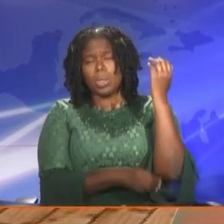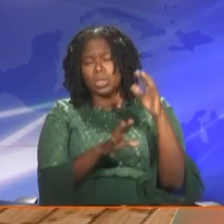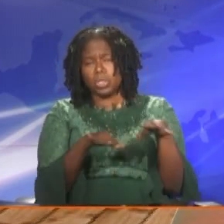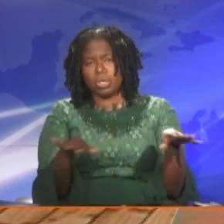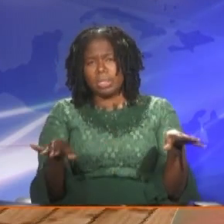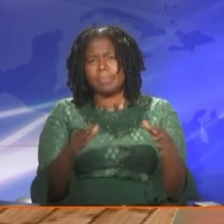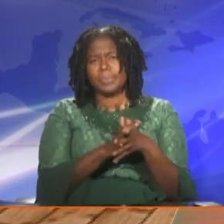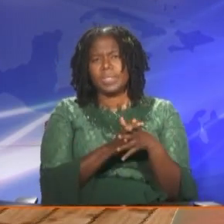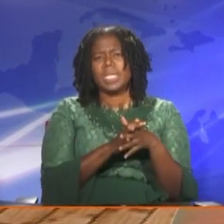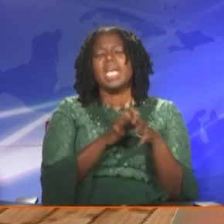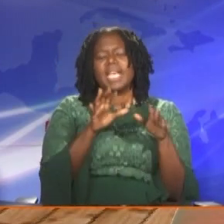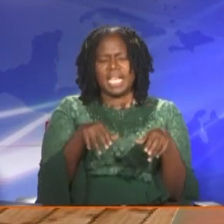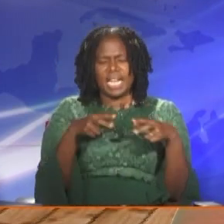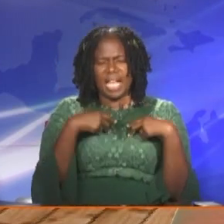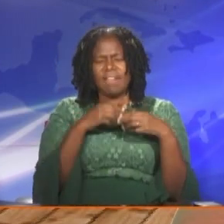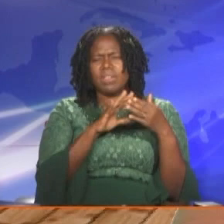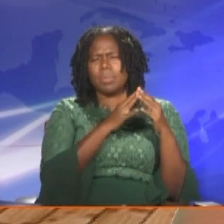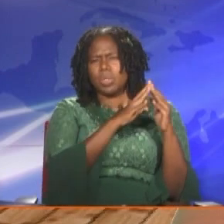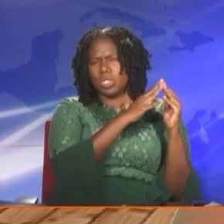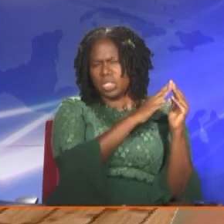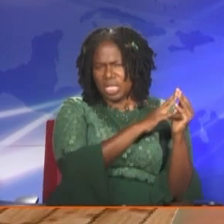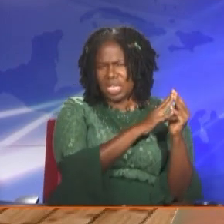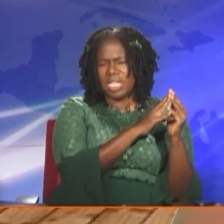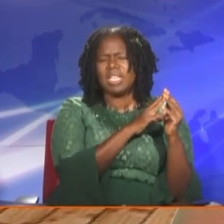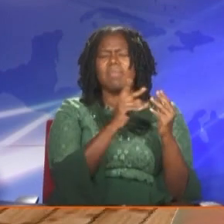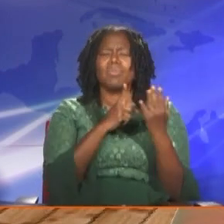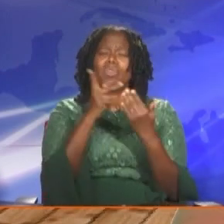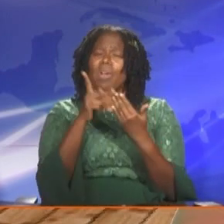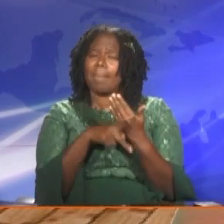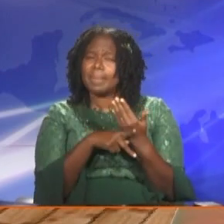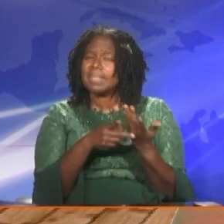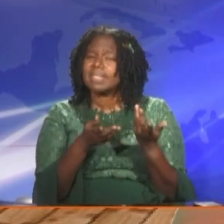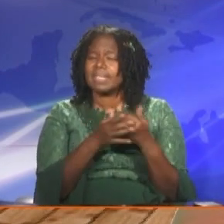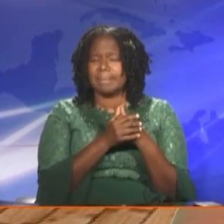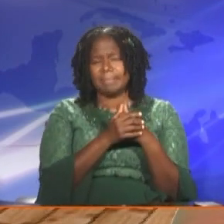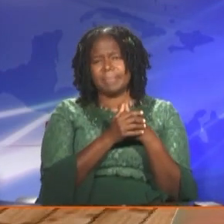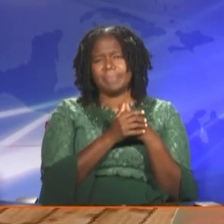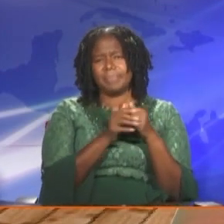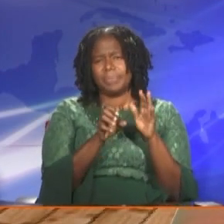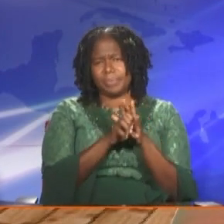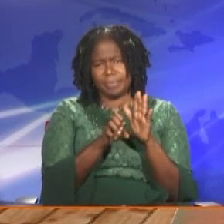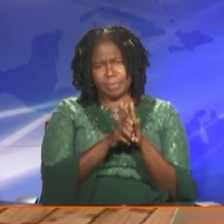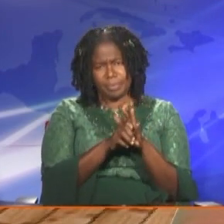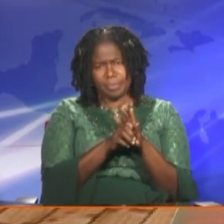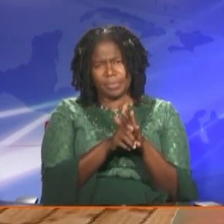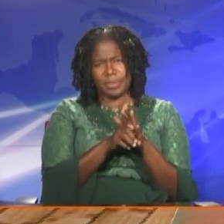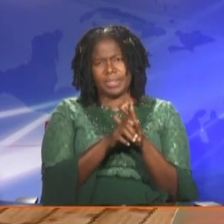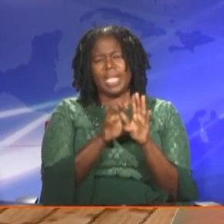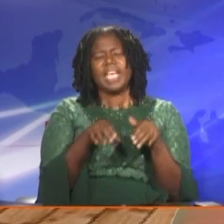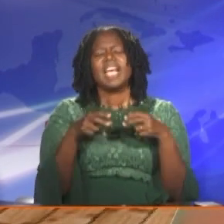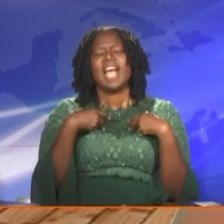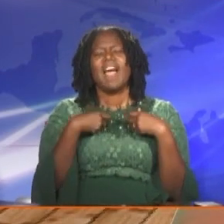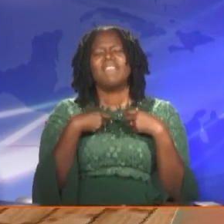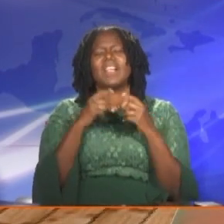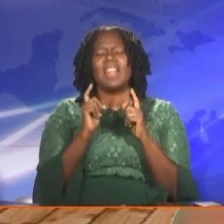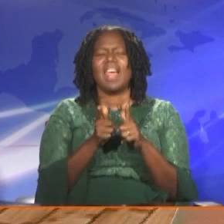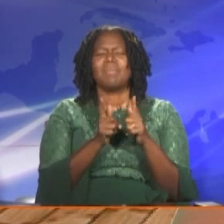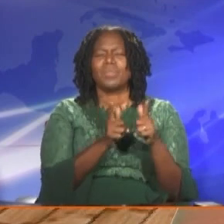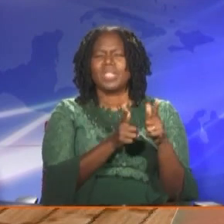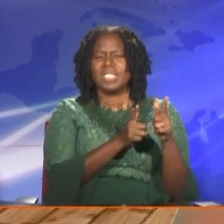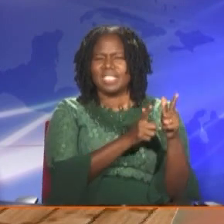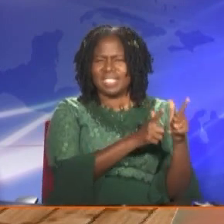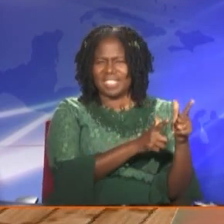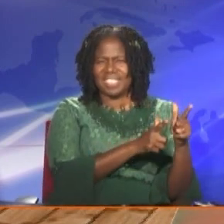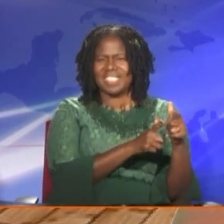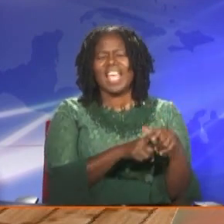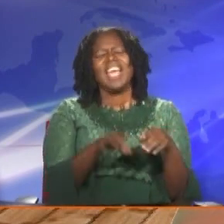like community-based programs. For example, you can have libraries that are equipped. Let's say business